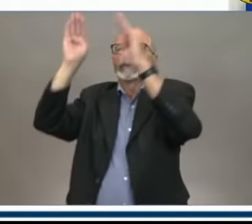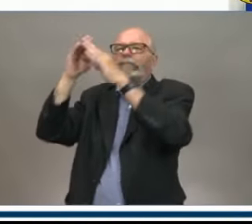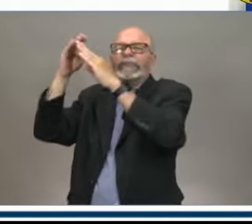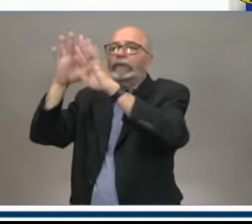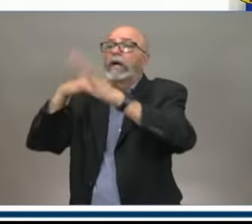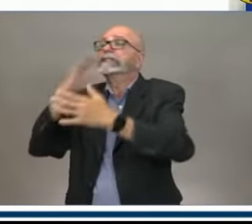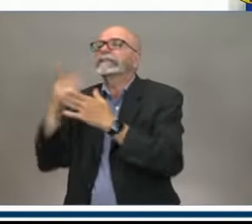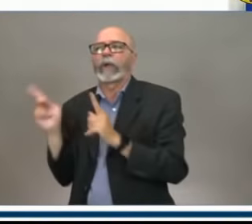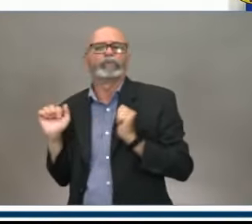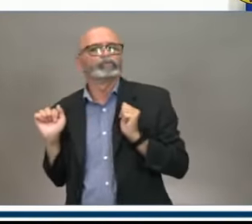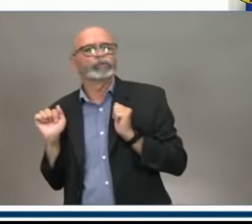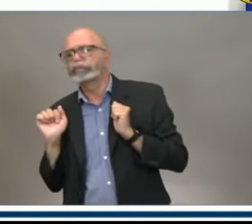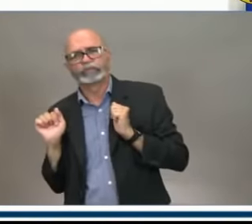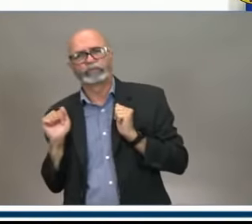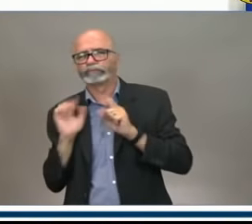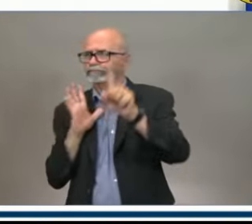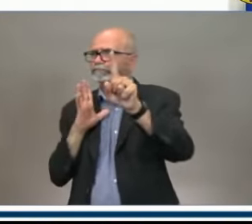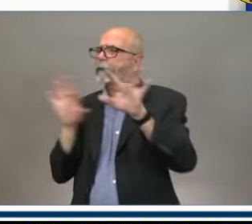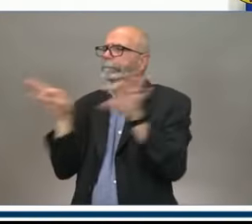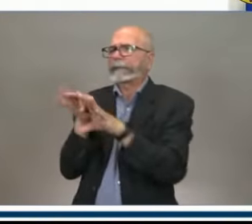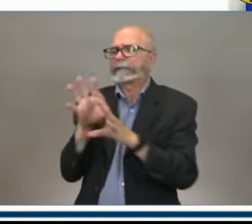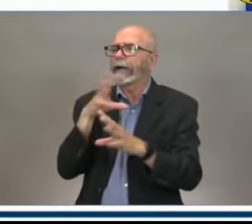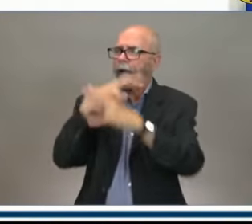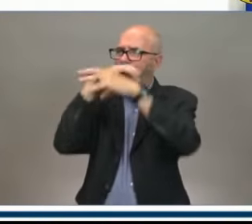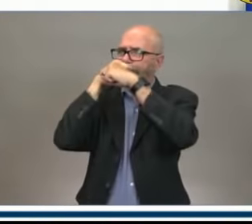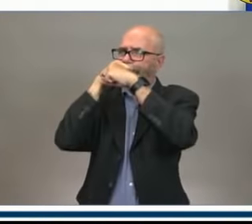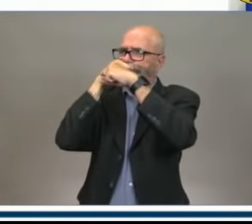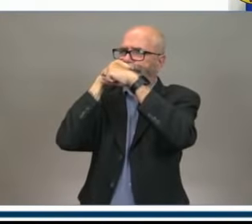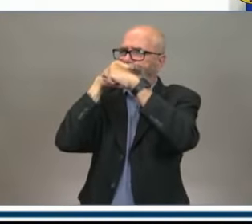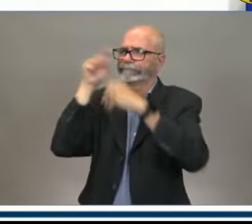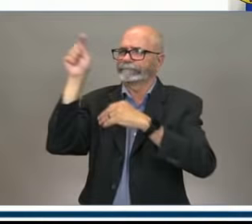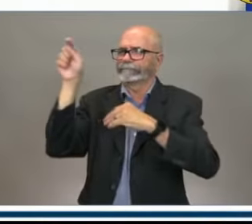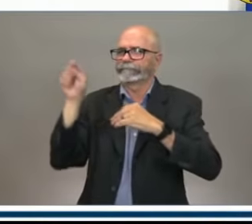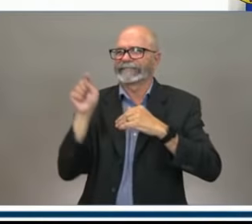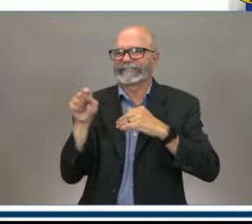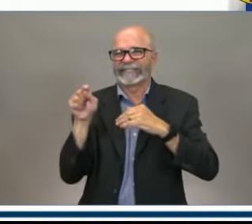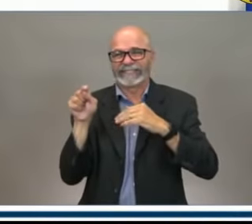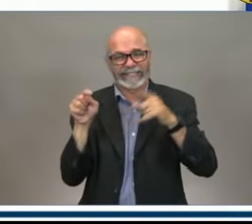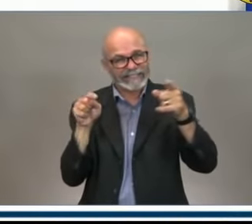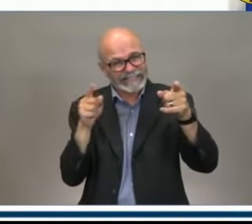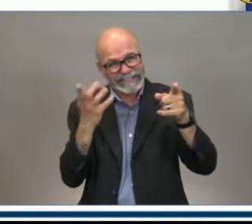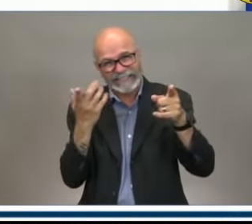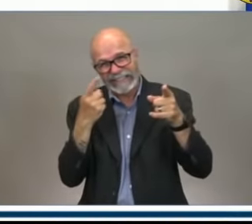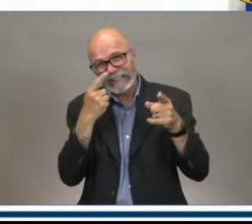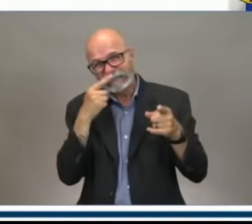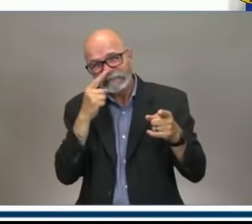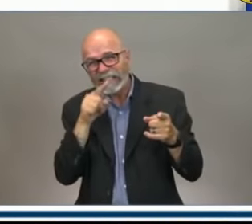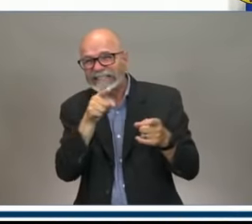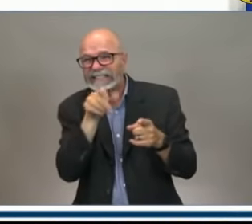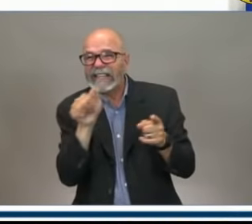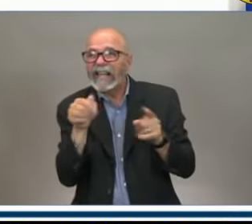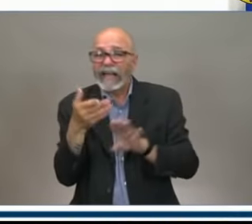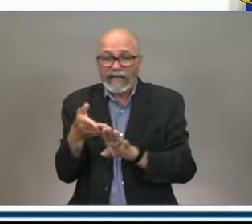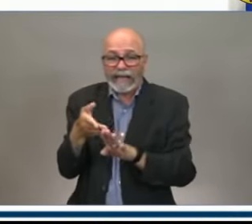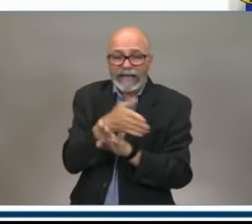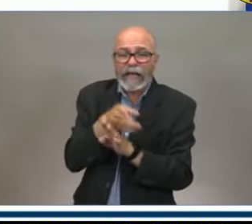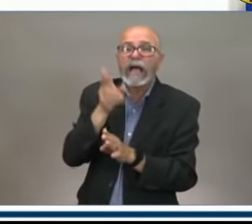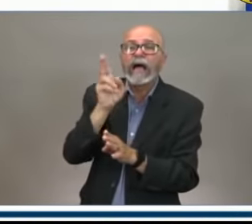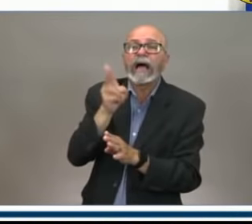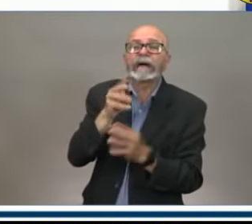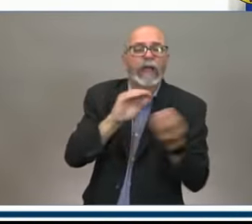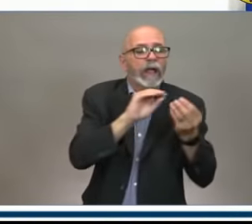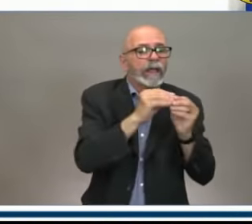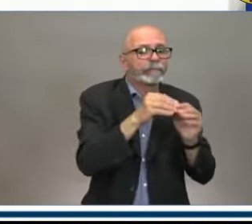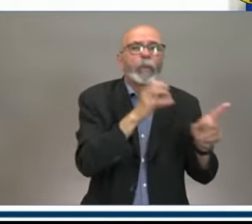confidentiality problems and issues. Is it not possible for us to take a look at the historical numbers now and just refer back to how